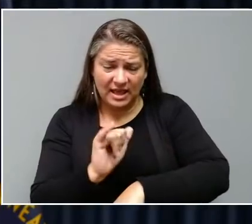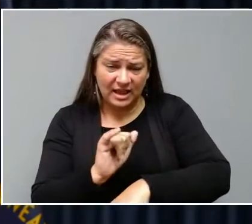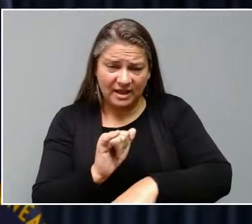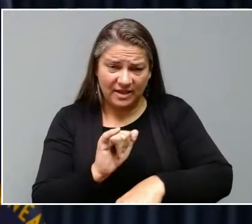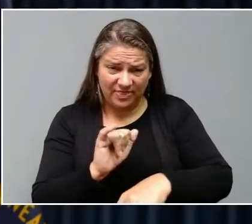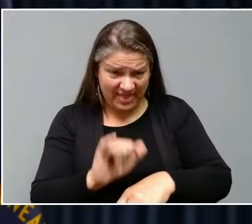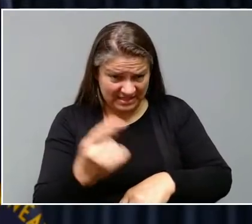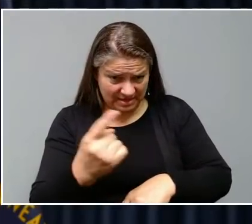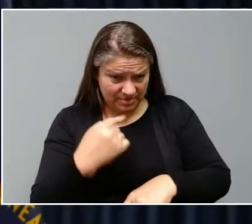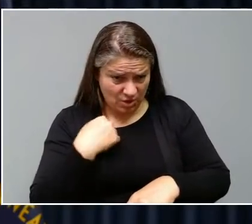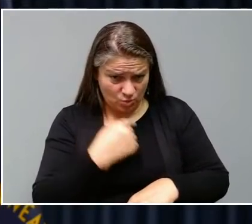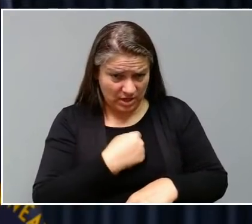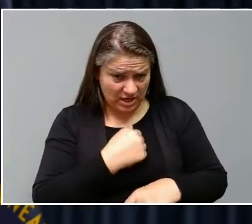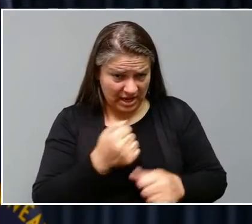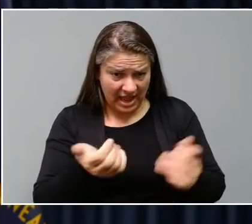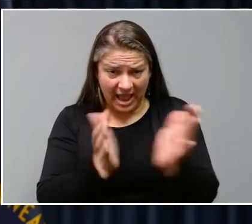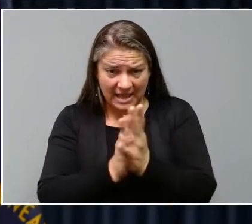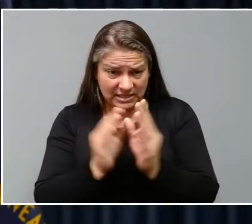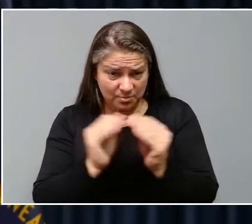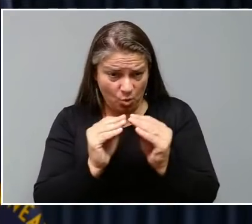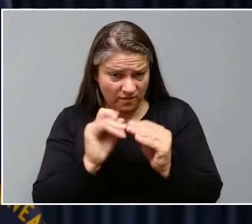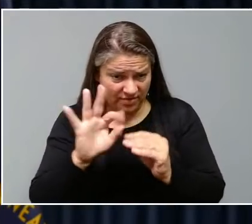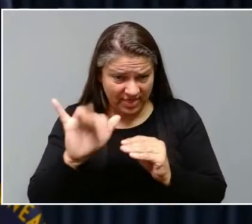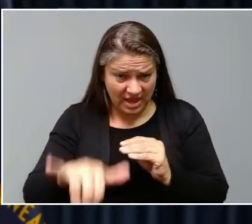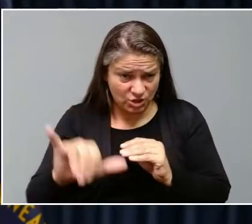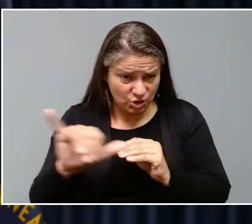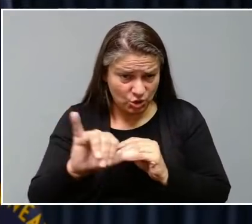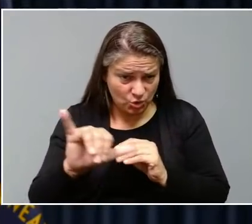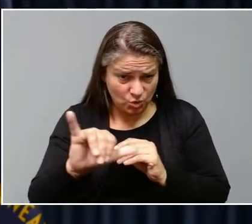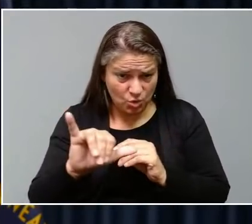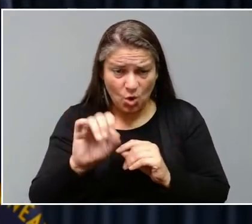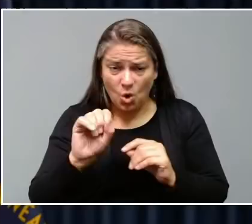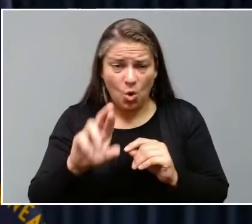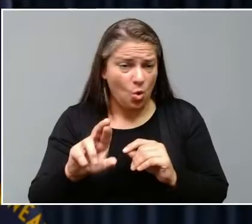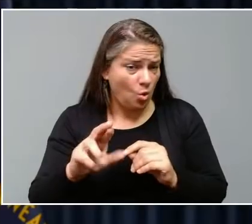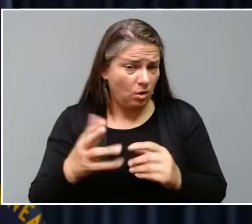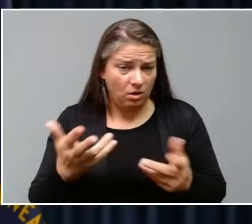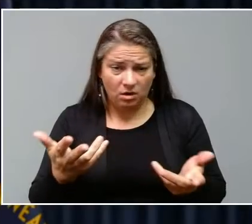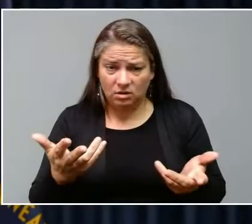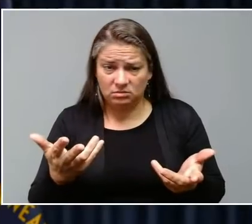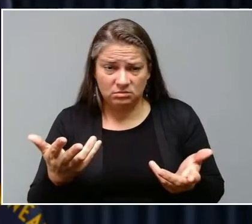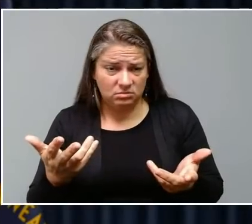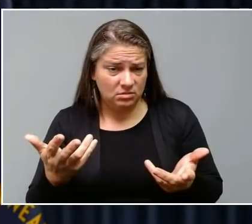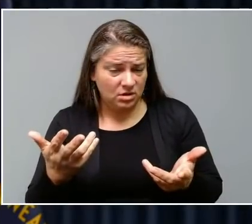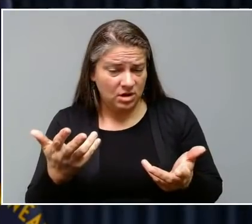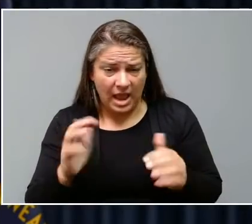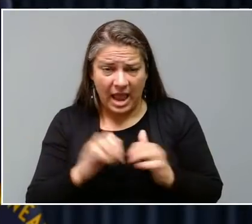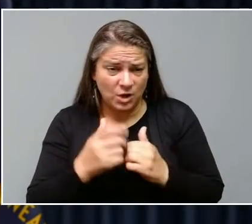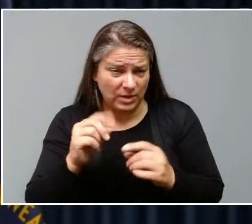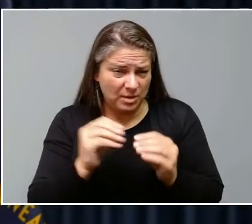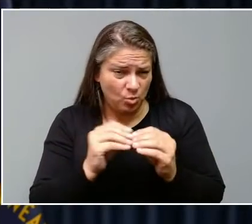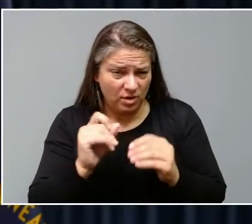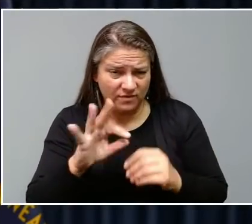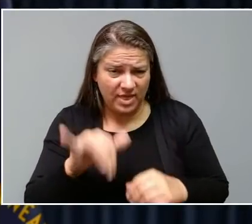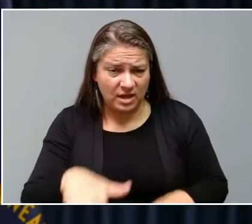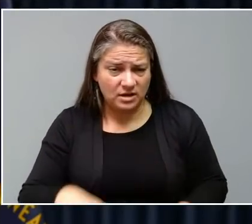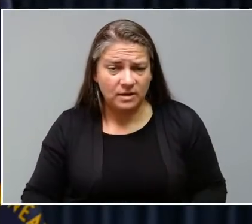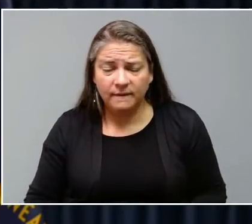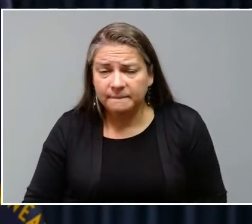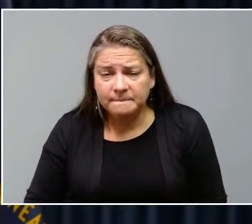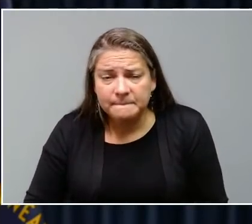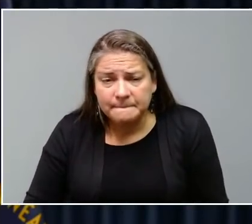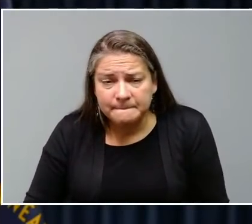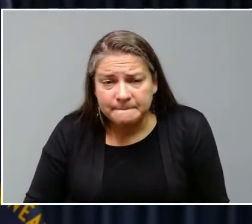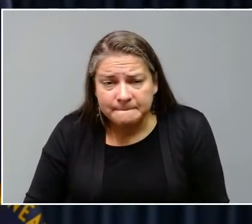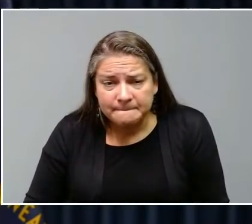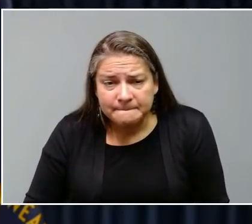we could request more of the same way that we're doing with the ventilators, or is there a way for hospitals to get more of those? Well, right now,